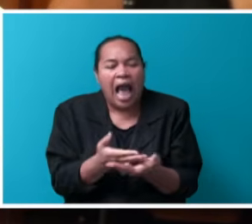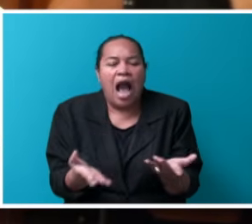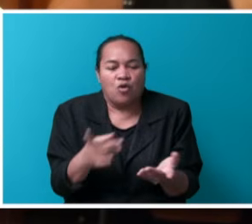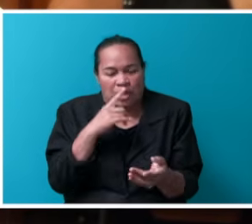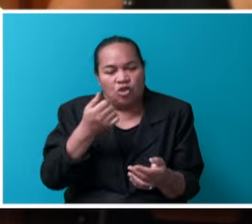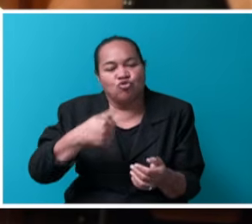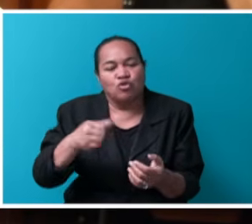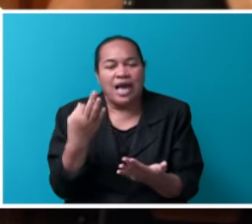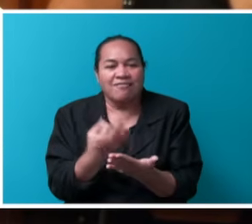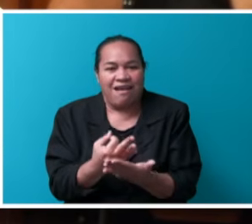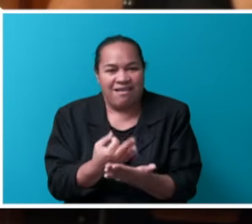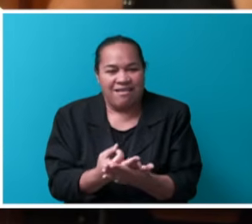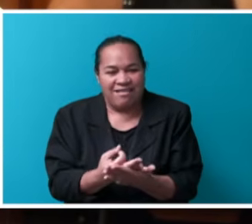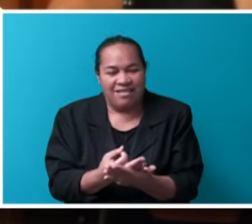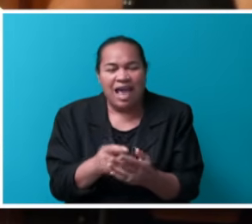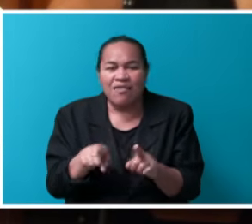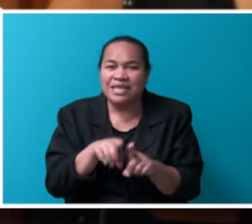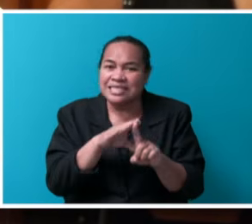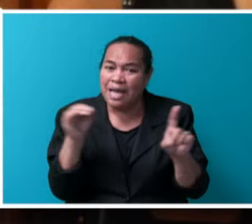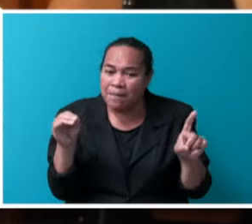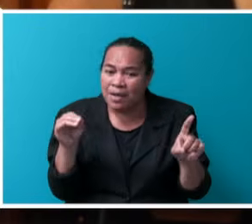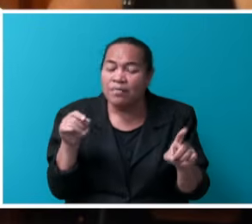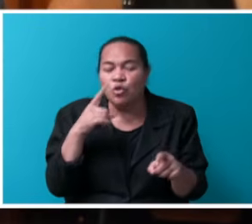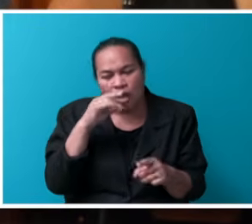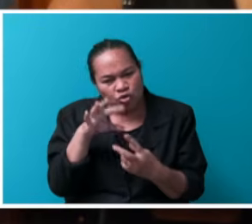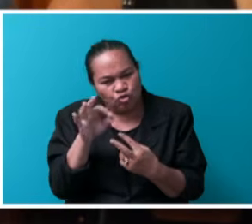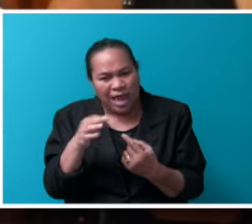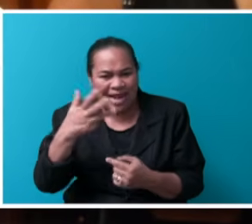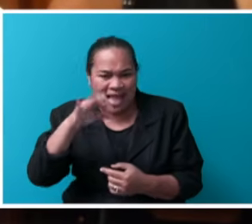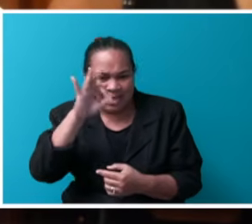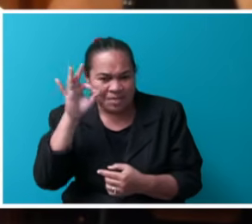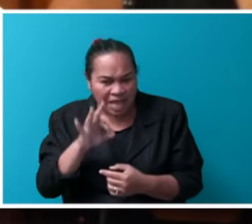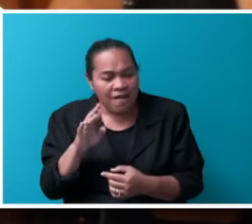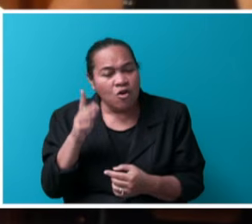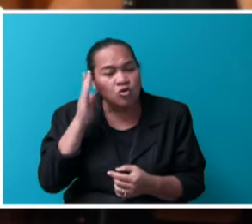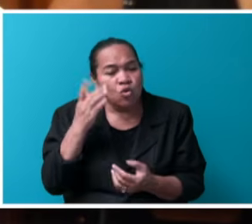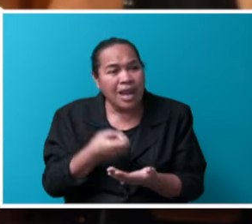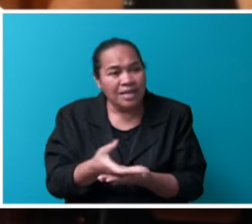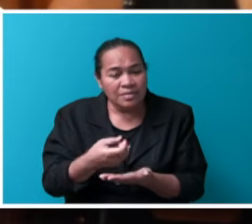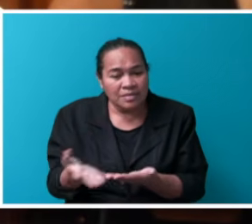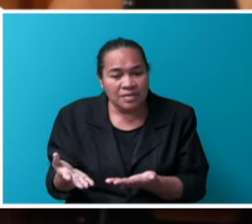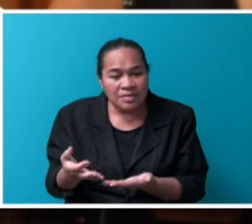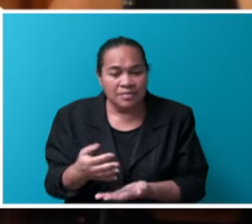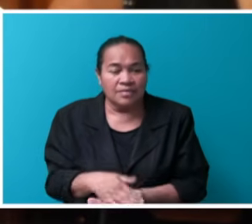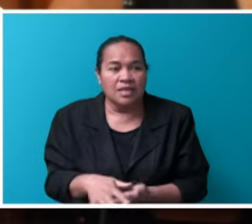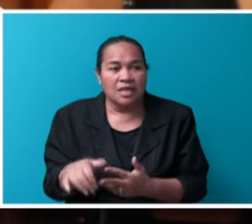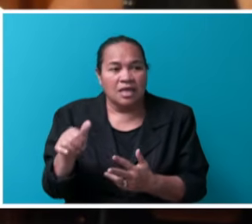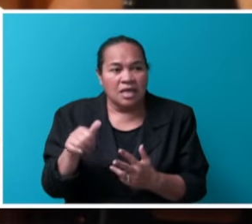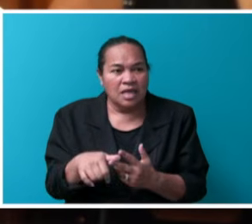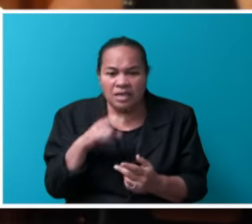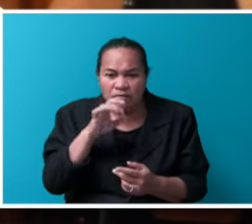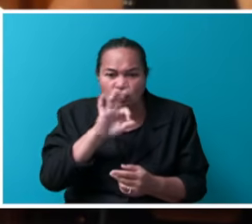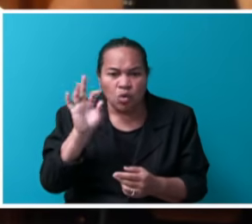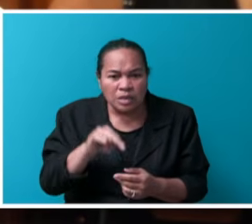grant. For instance, they may choose to use 90% for school expansion or allocate none for maintenance if there is no immediate